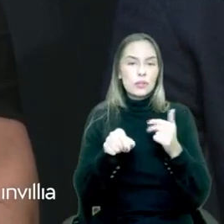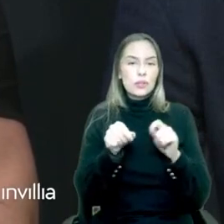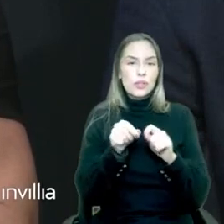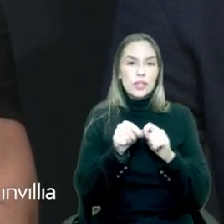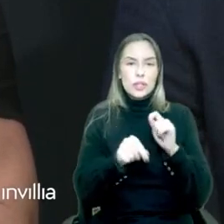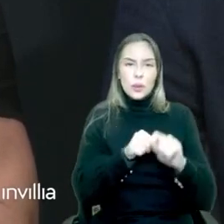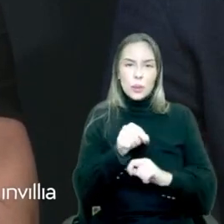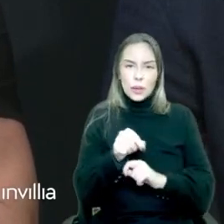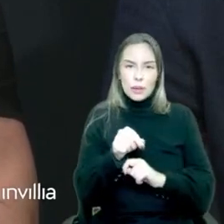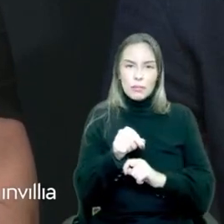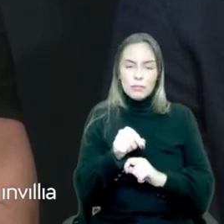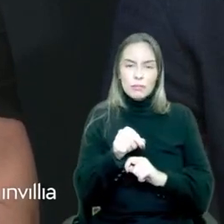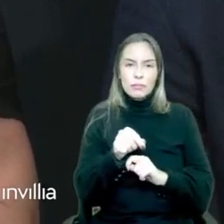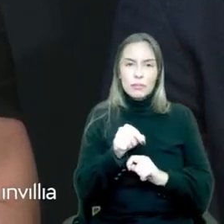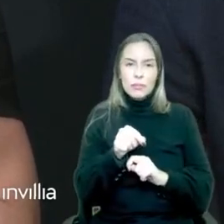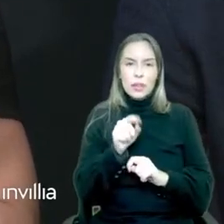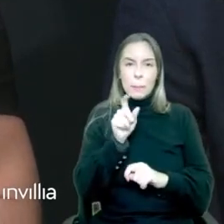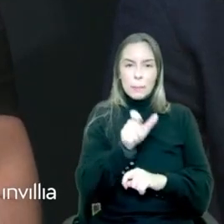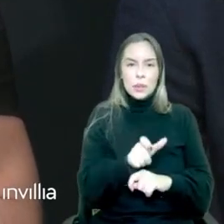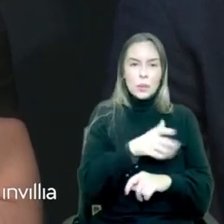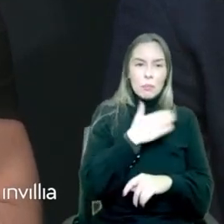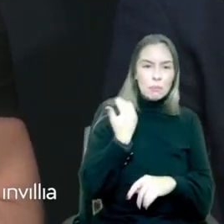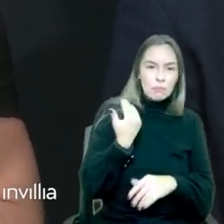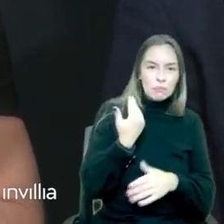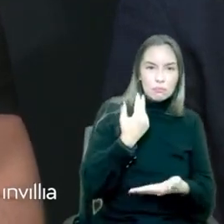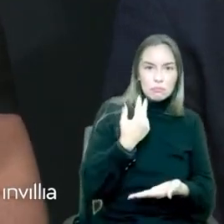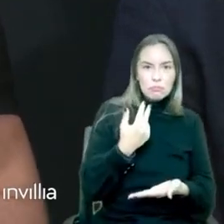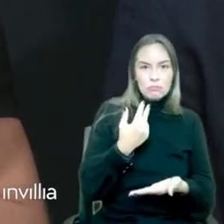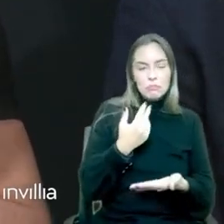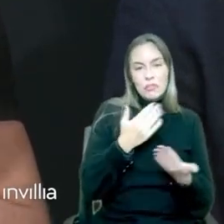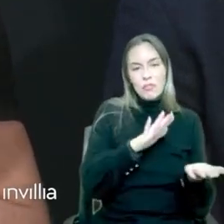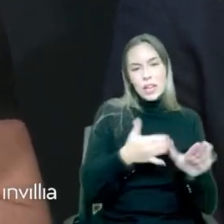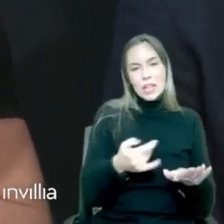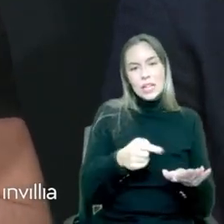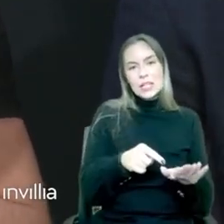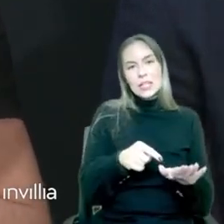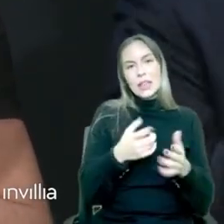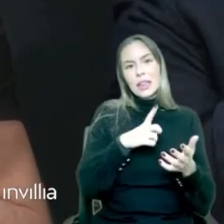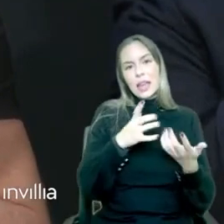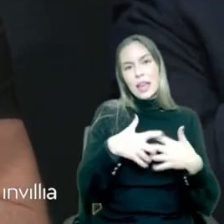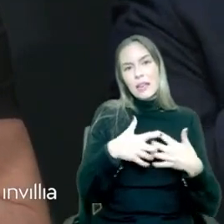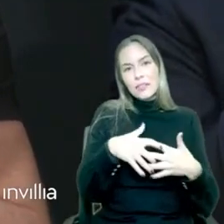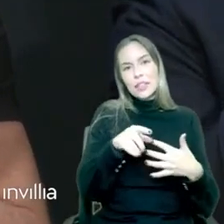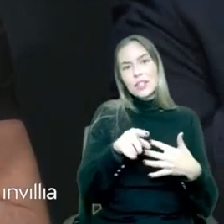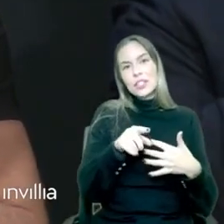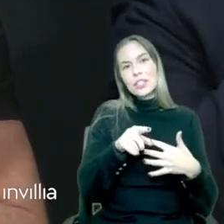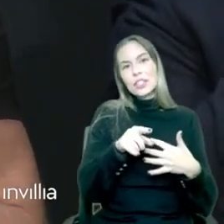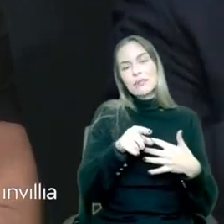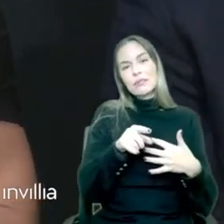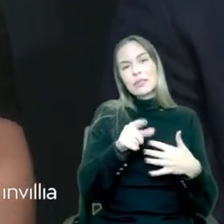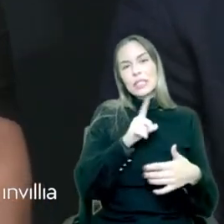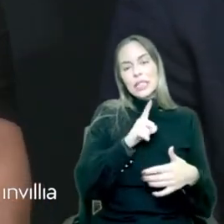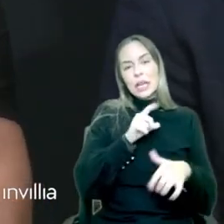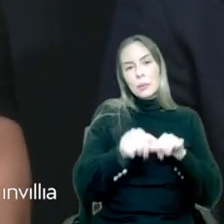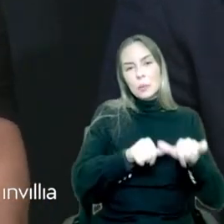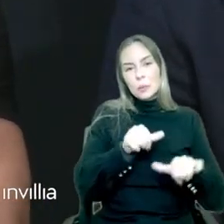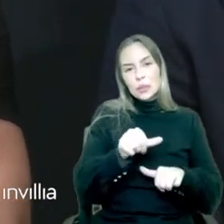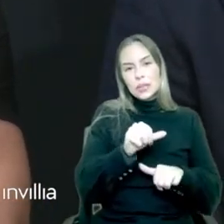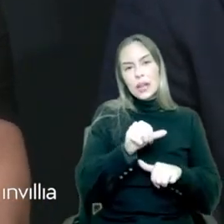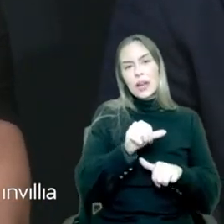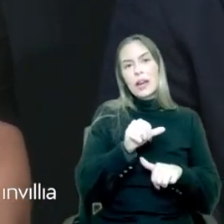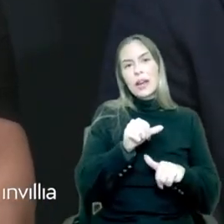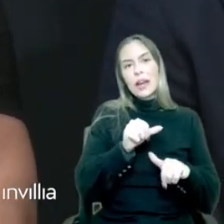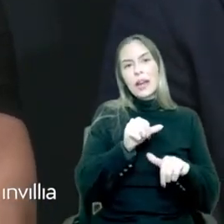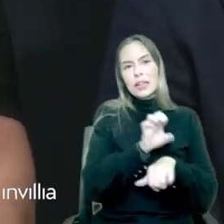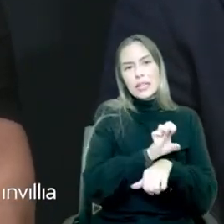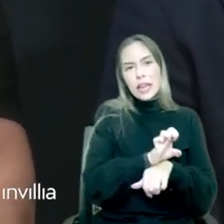person dies, there is no way it's cost efficient to go after the estate. I have to just take the cut and understand that's delinquency, and